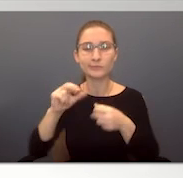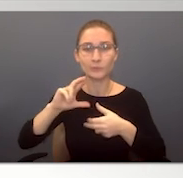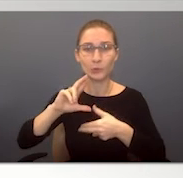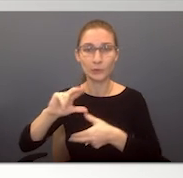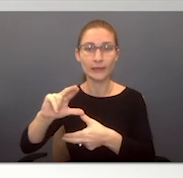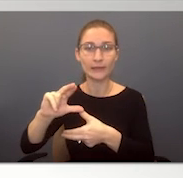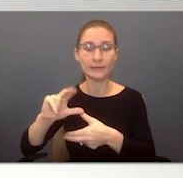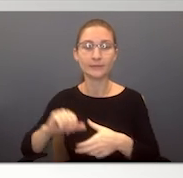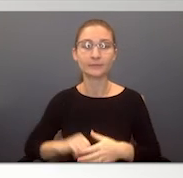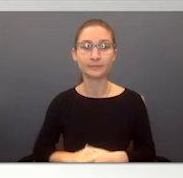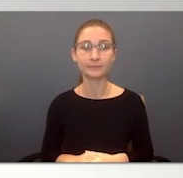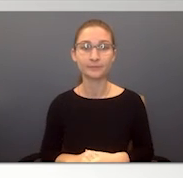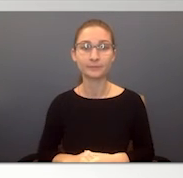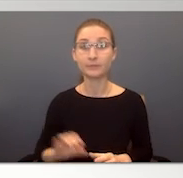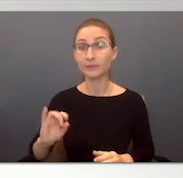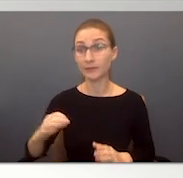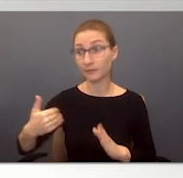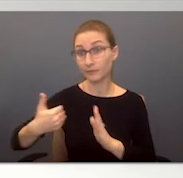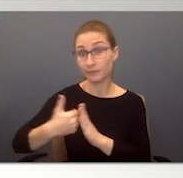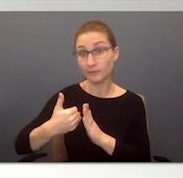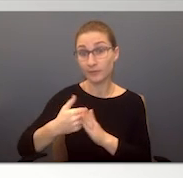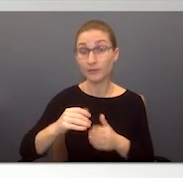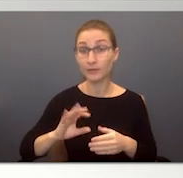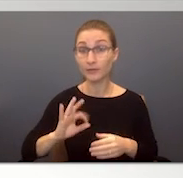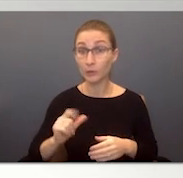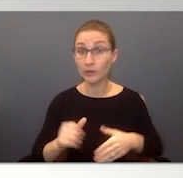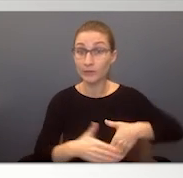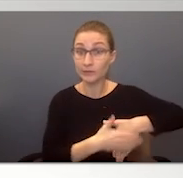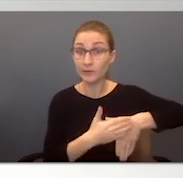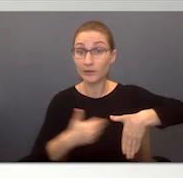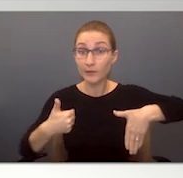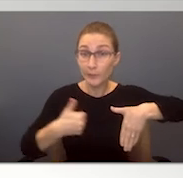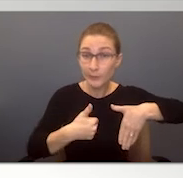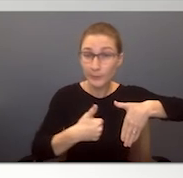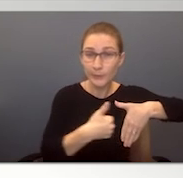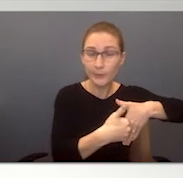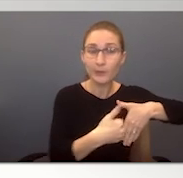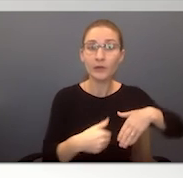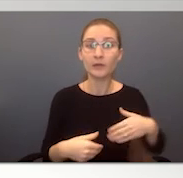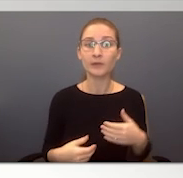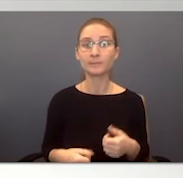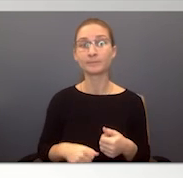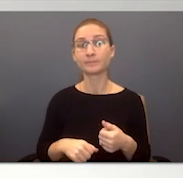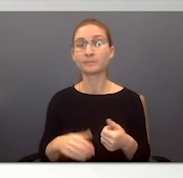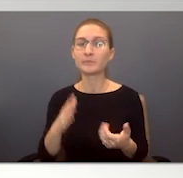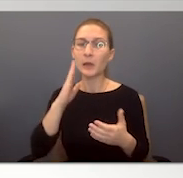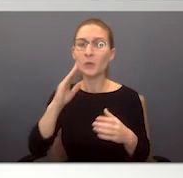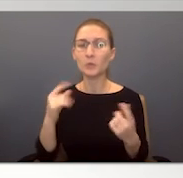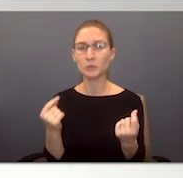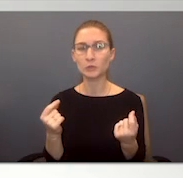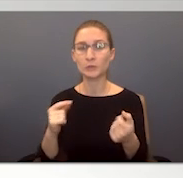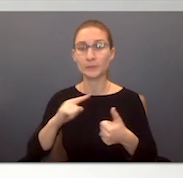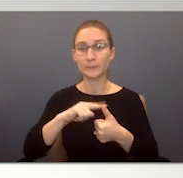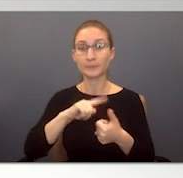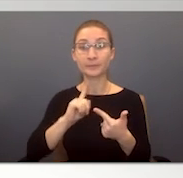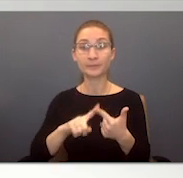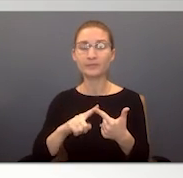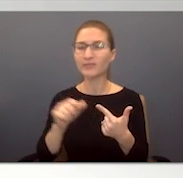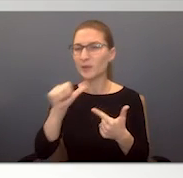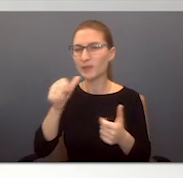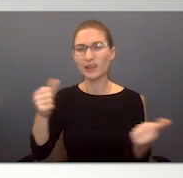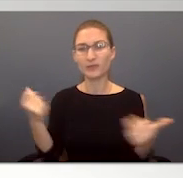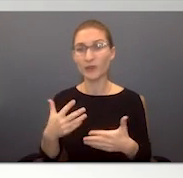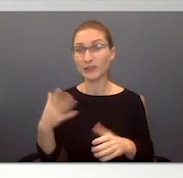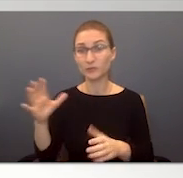with hurricanes and when they get closer to Florida. I'm not so scared about using the insurance because everybody is so